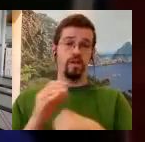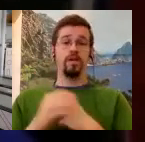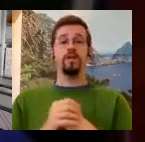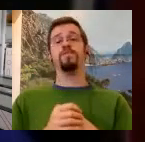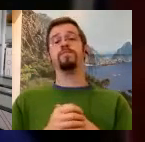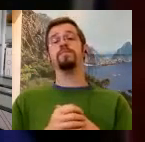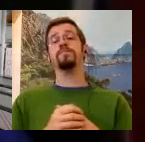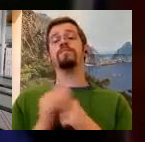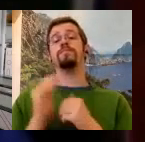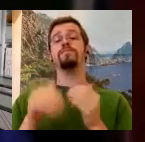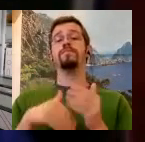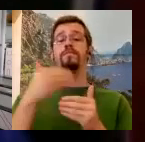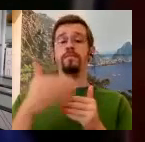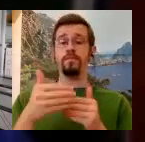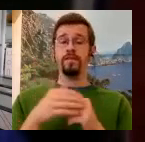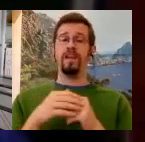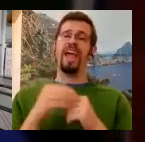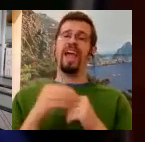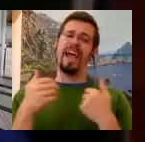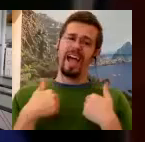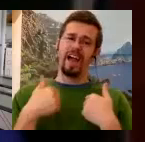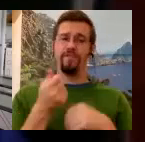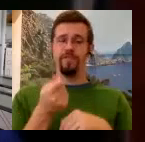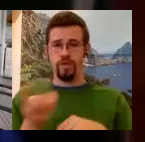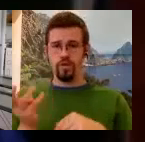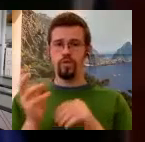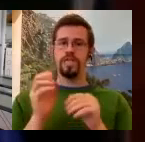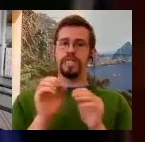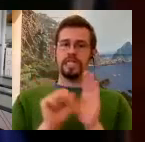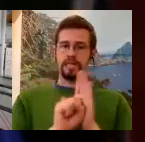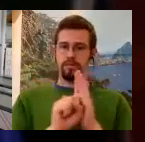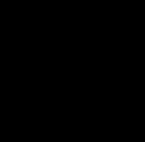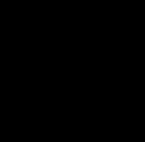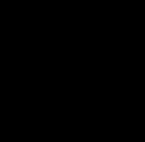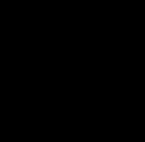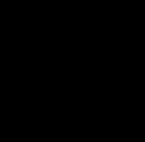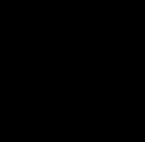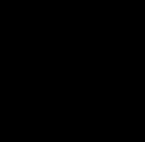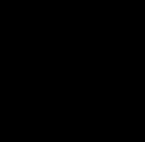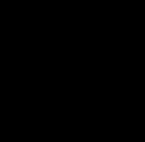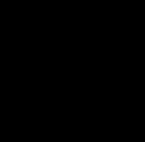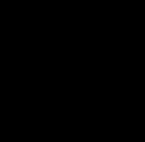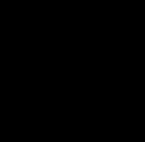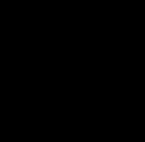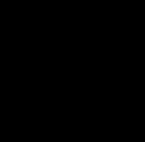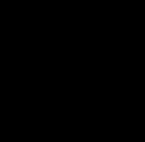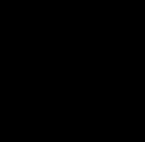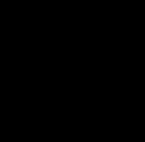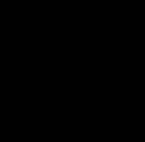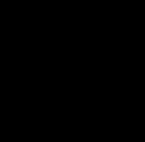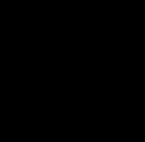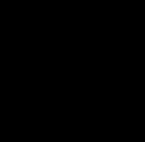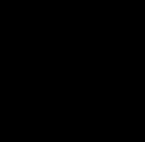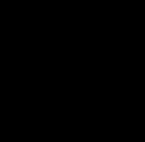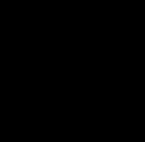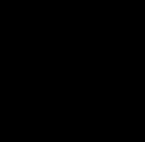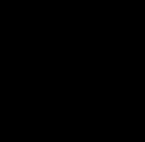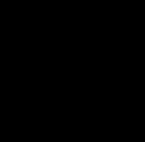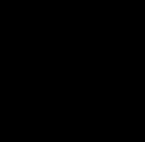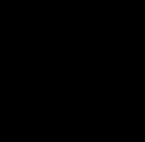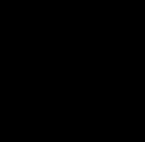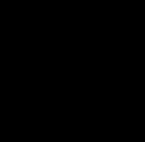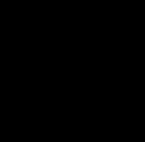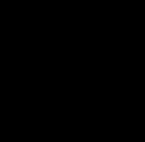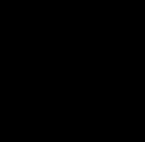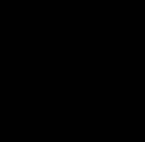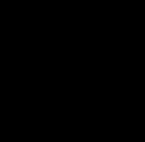After Richard Gleaves, there was a series of other symbol sets. There was the 1999, there was the 2002, and then there